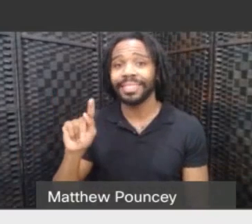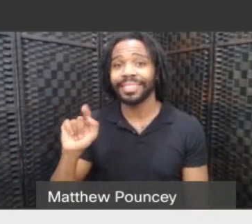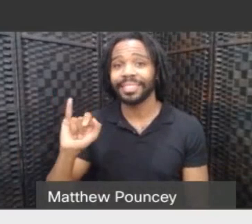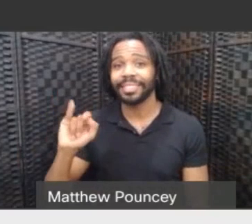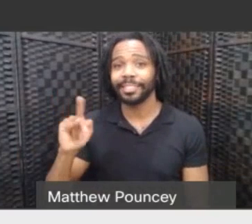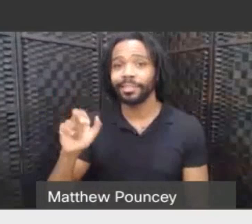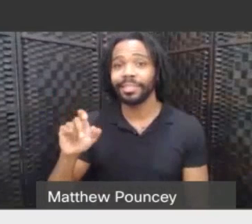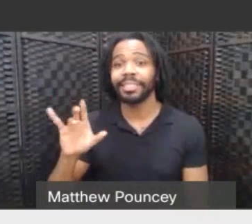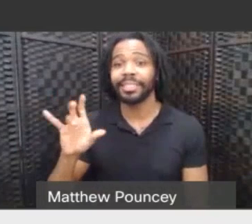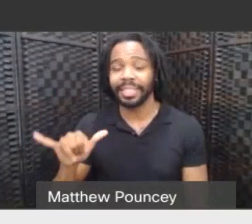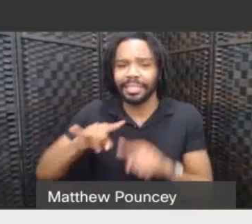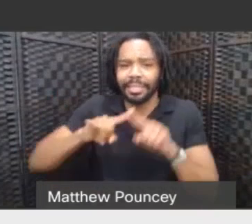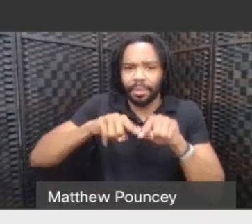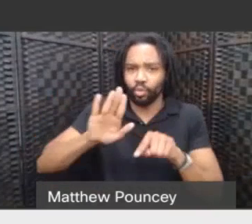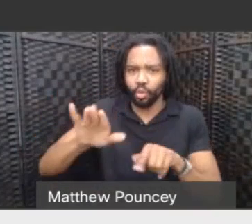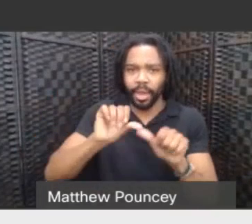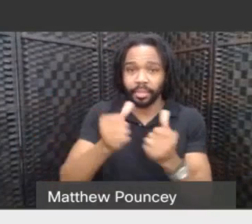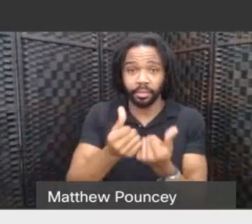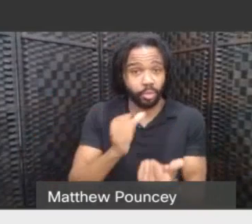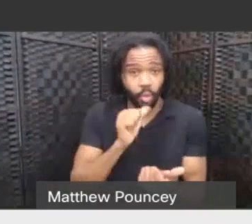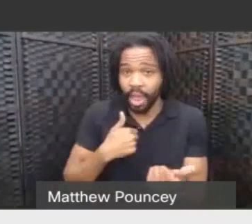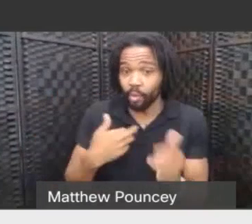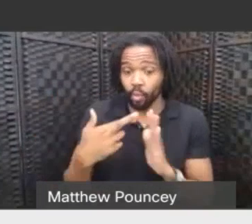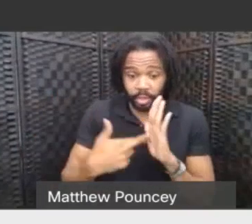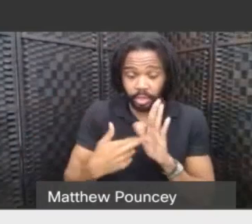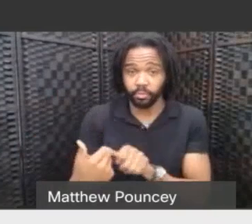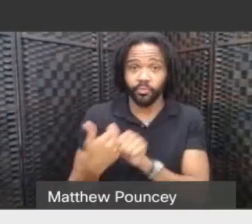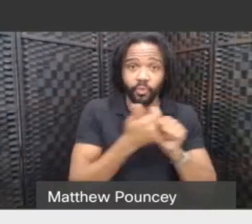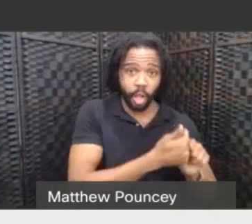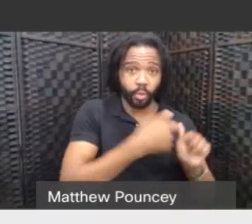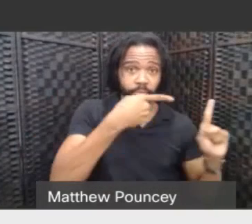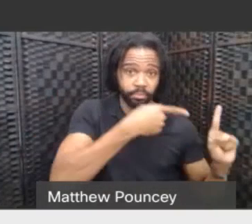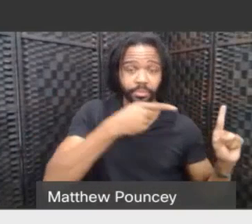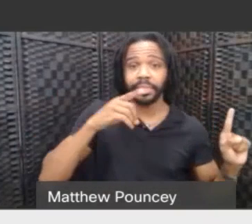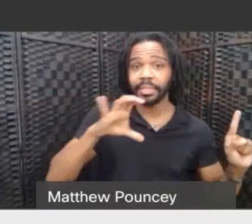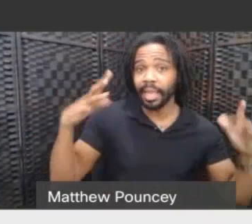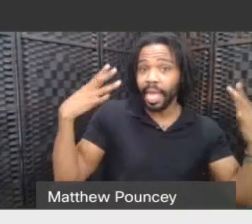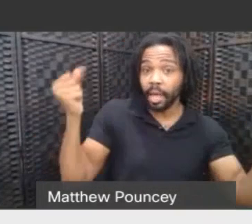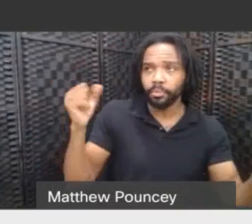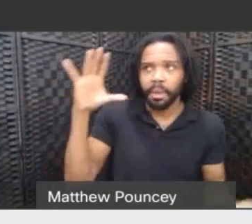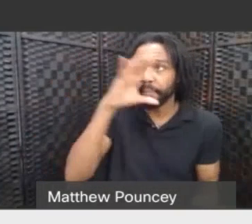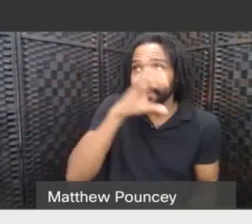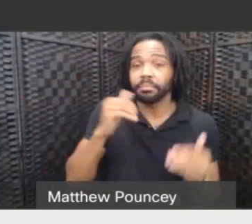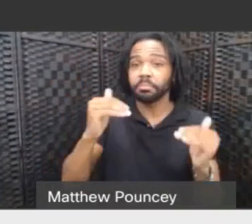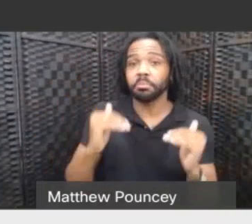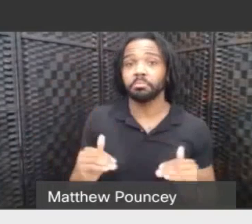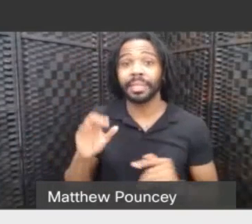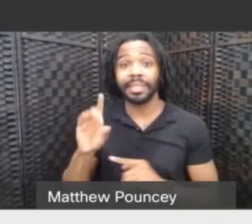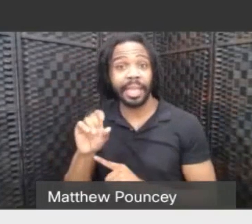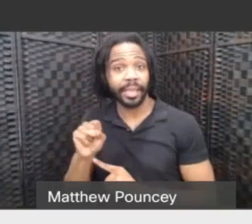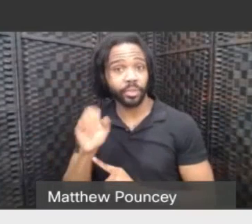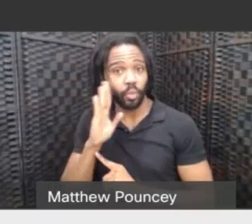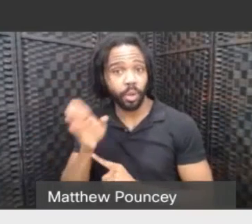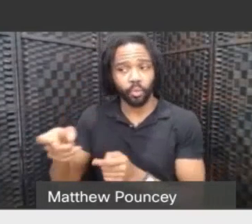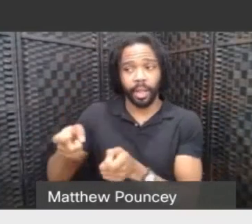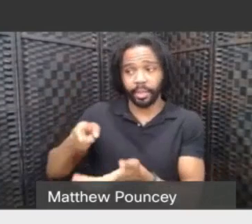not regulated or licensed by DC Health, so I guess would be regulated by DDS, I would encourage you to